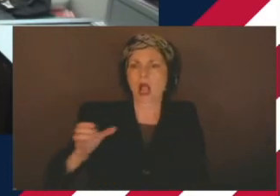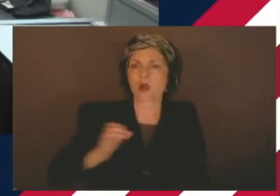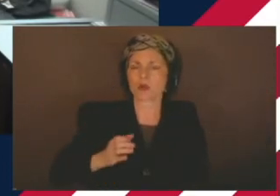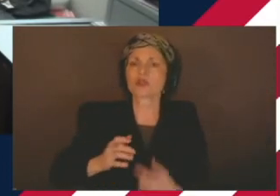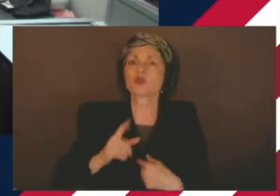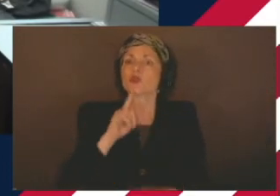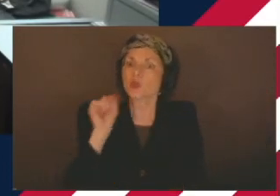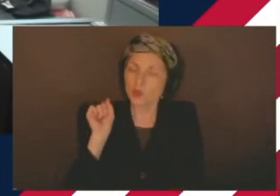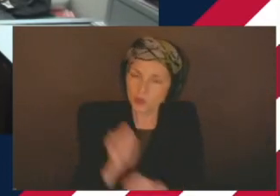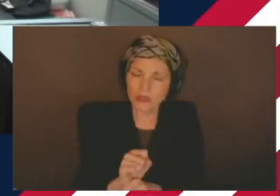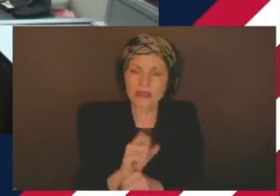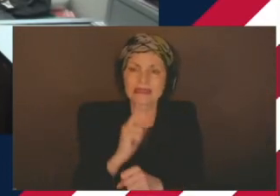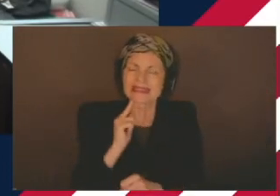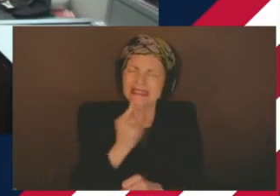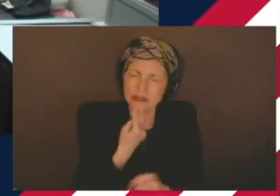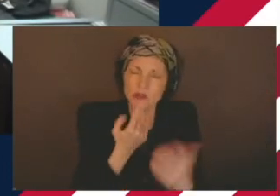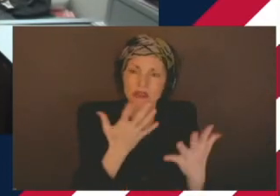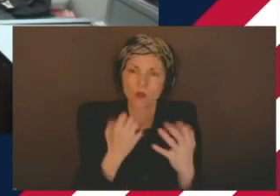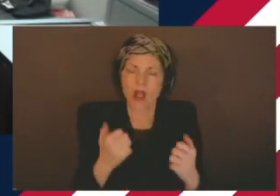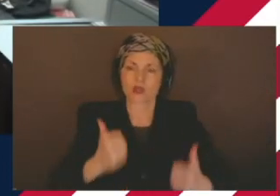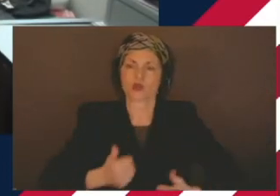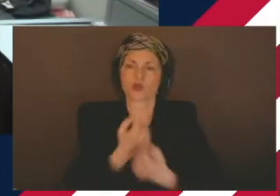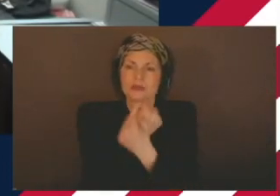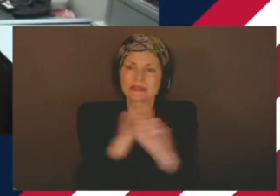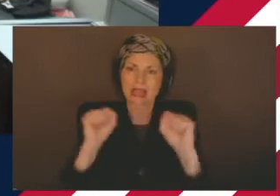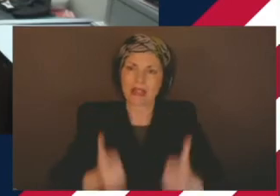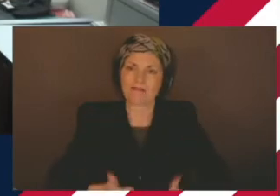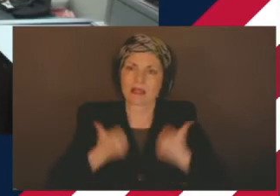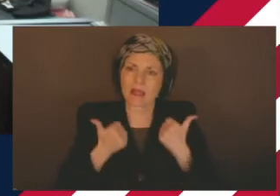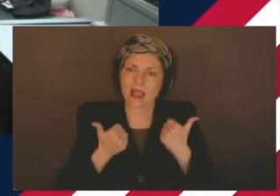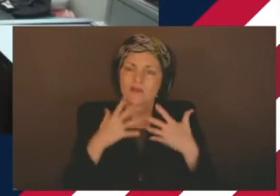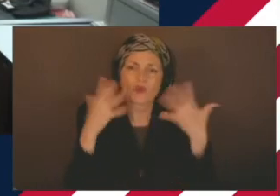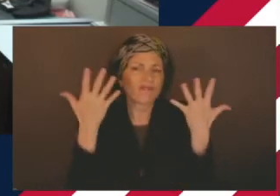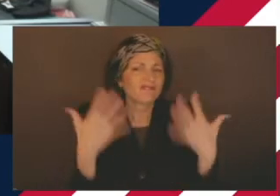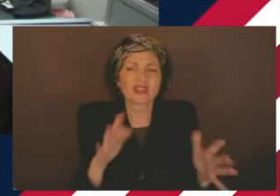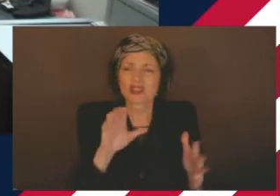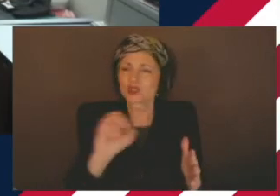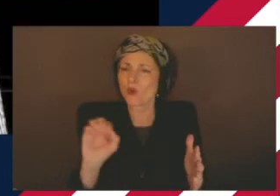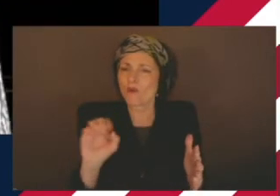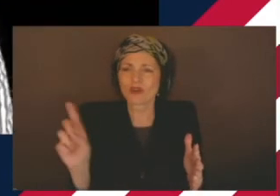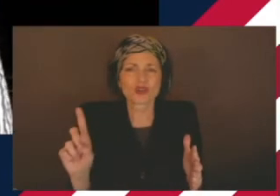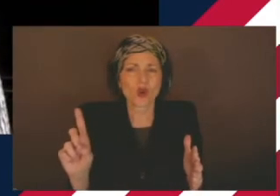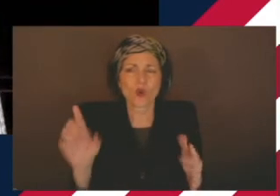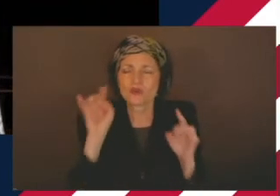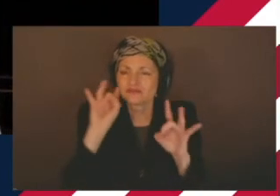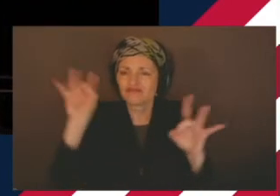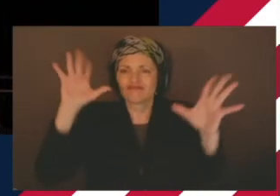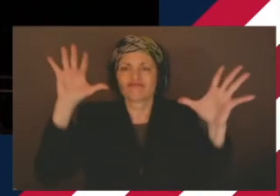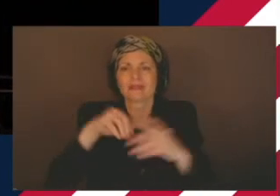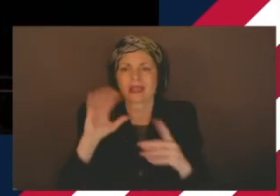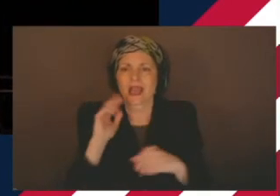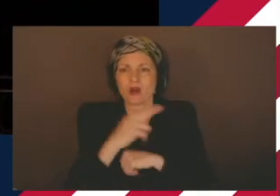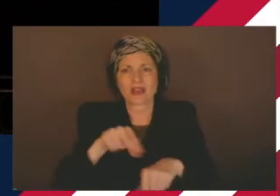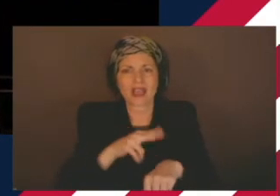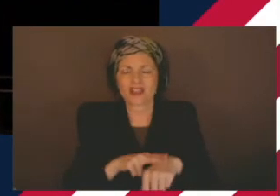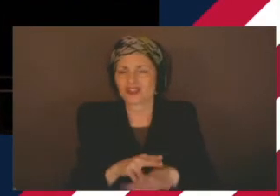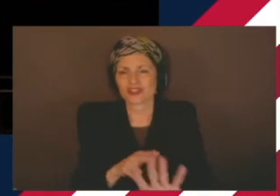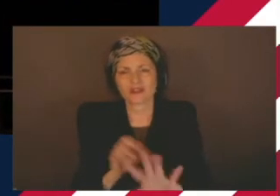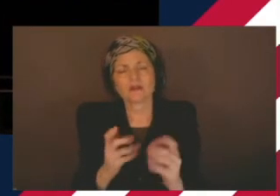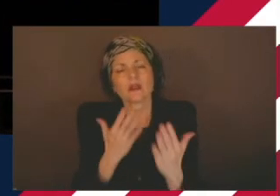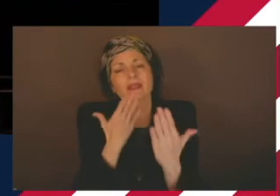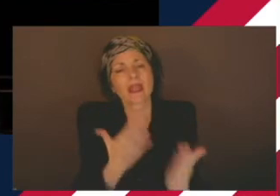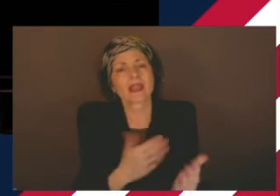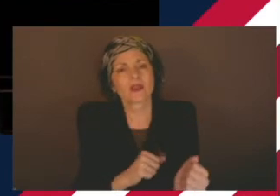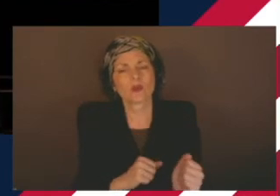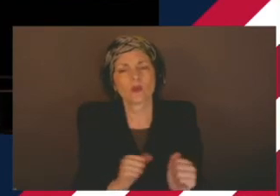lives and end this overdose crisis once and for all. Thank you. Thank you. Our first question is